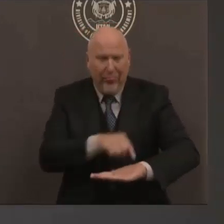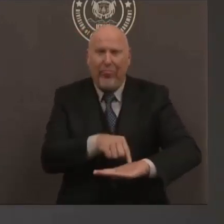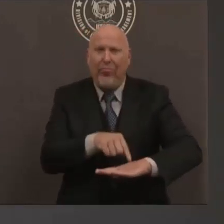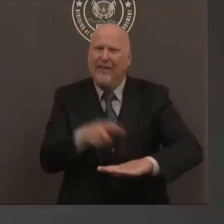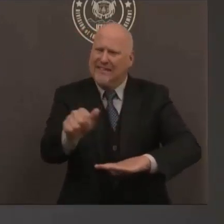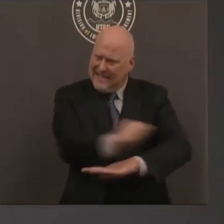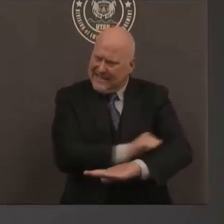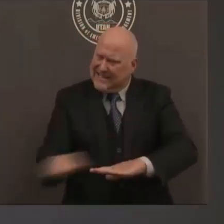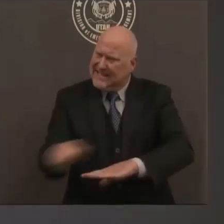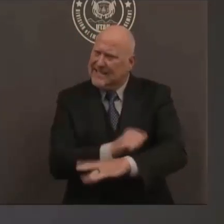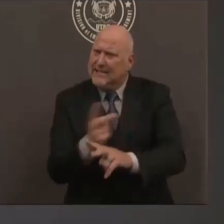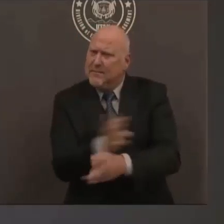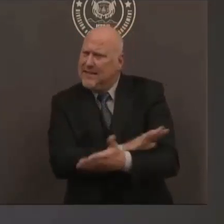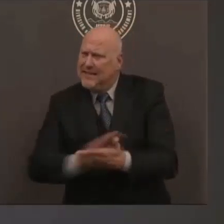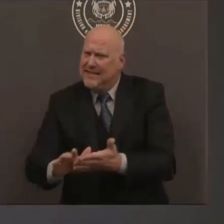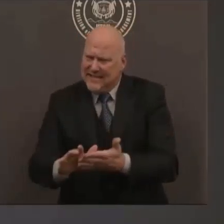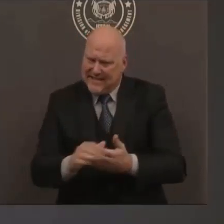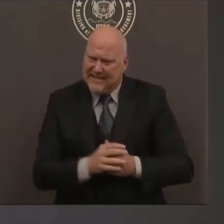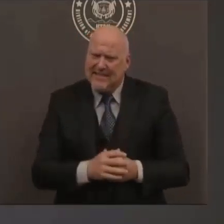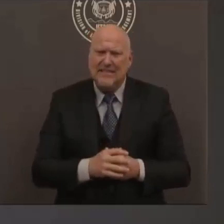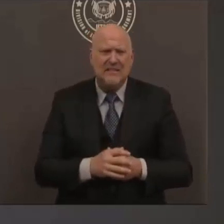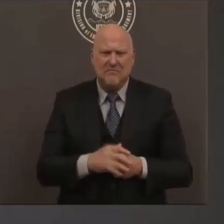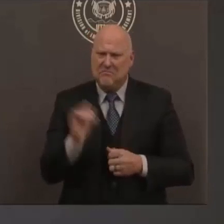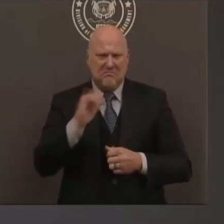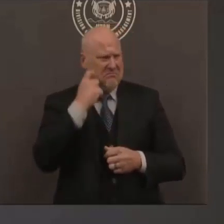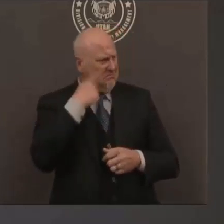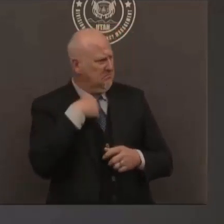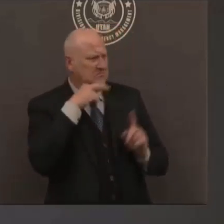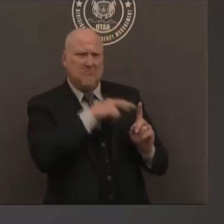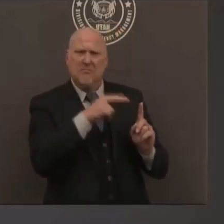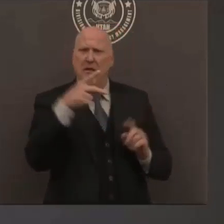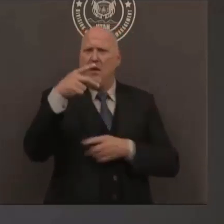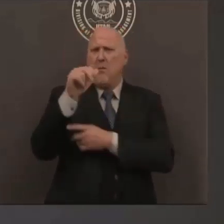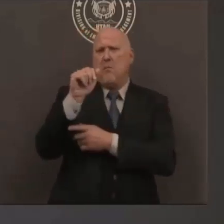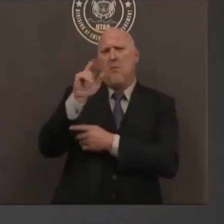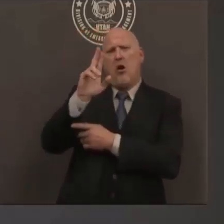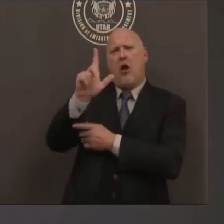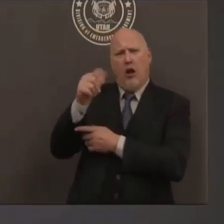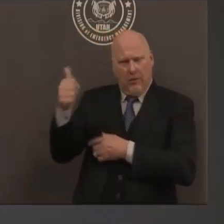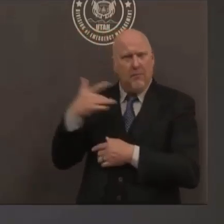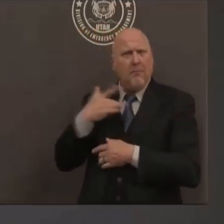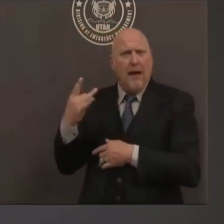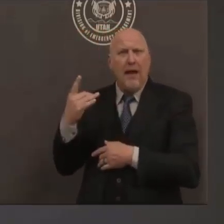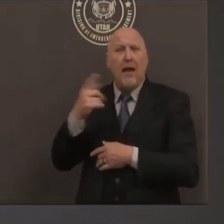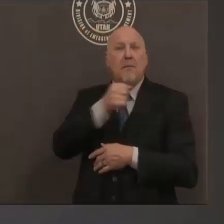to make sure that we don't transmit any of the virus, the coronavirus.